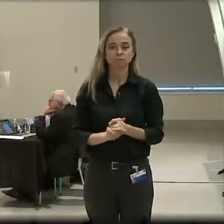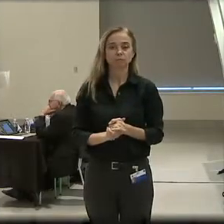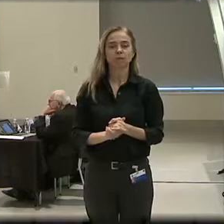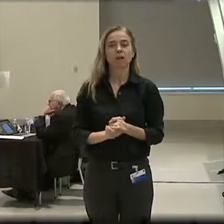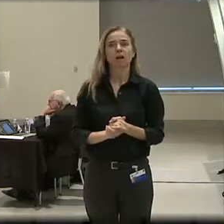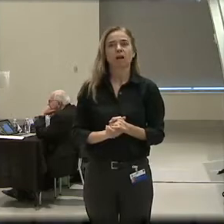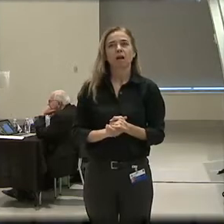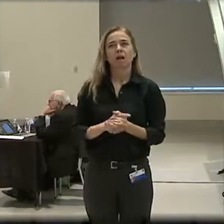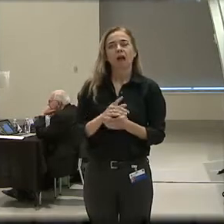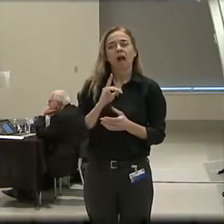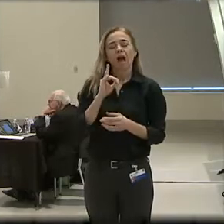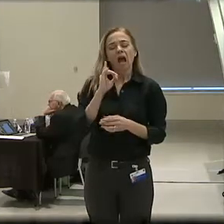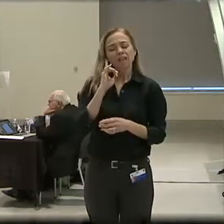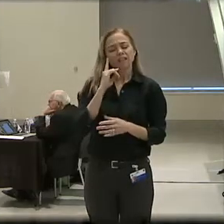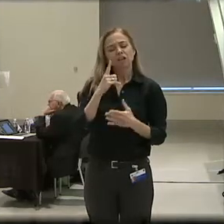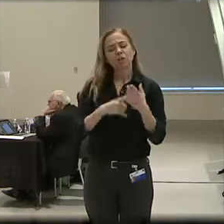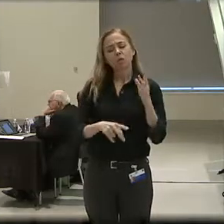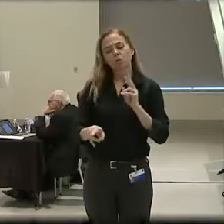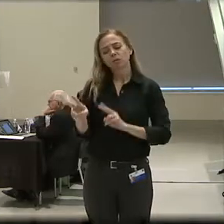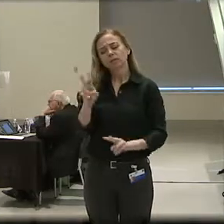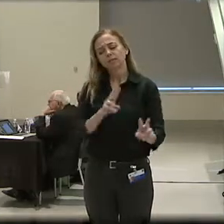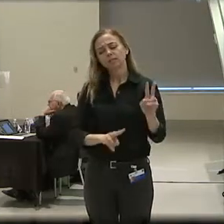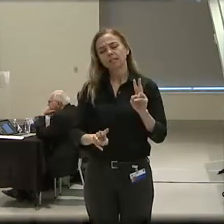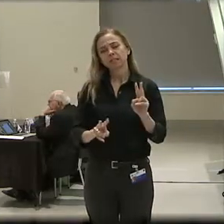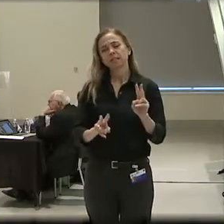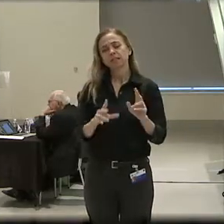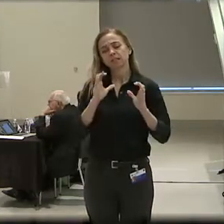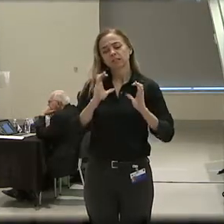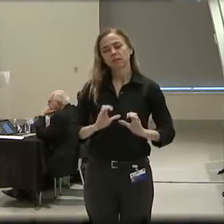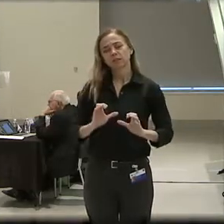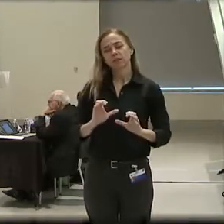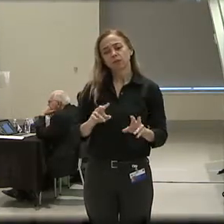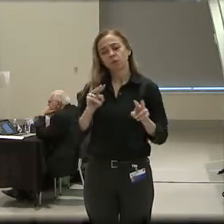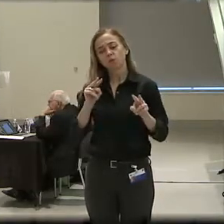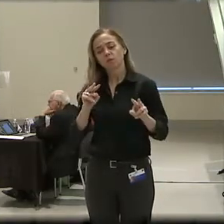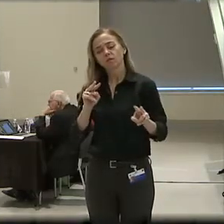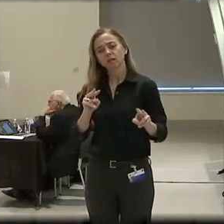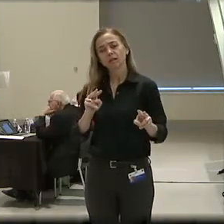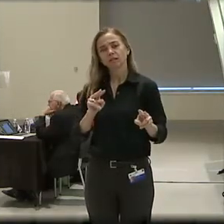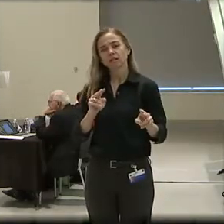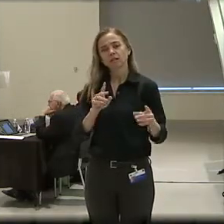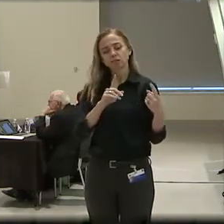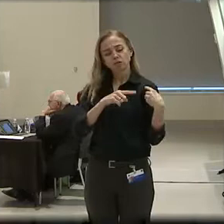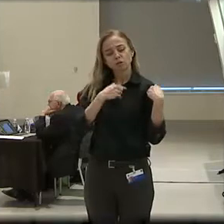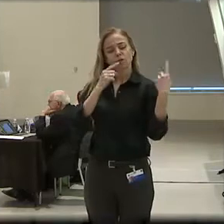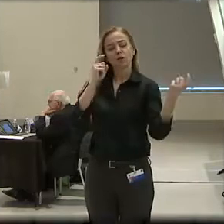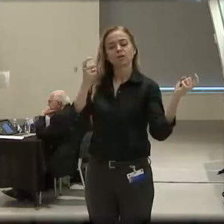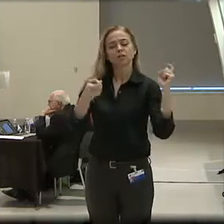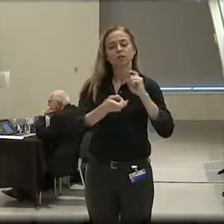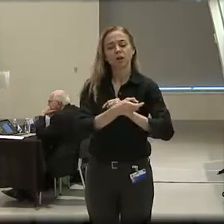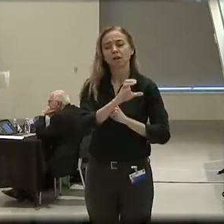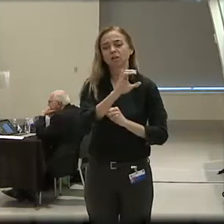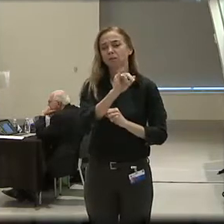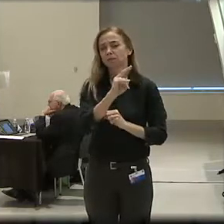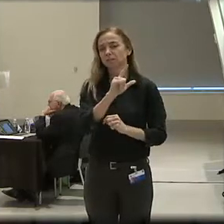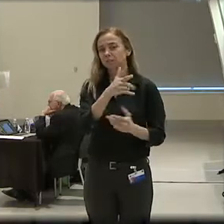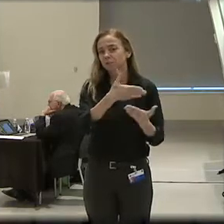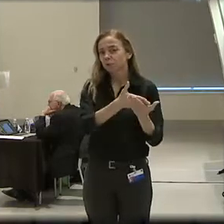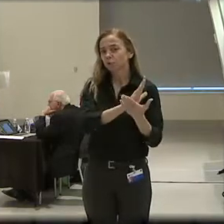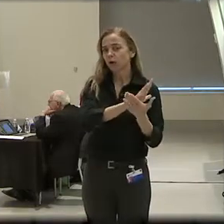I think what we're seeing in civilian oversight is that the field has evolved from its roots in the civil rights movement, where it was very focused